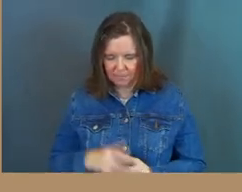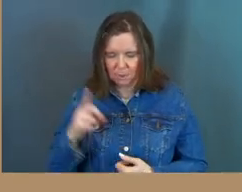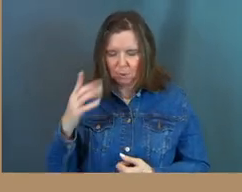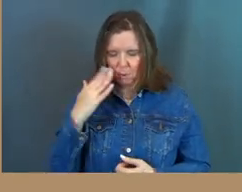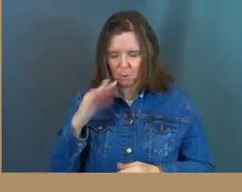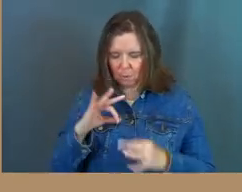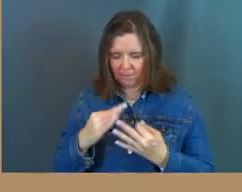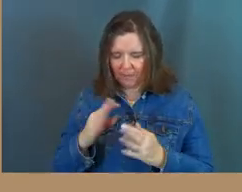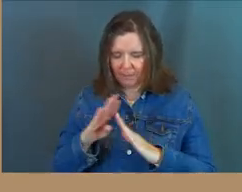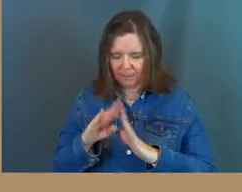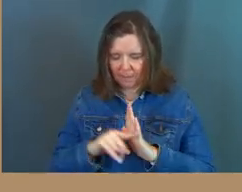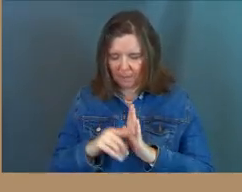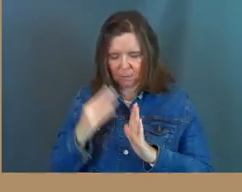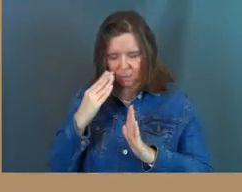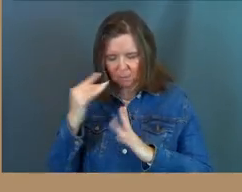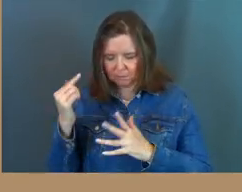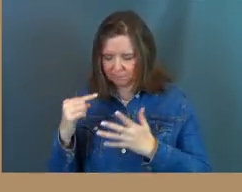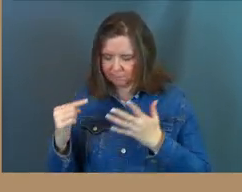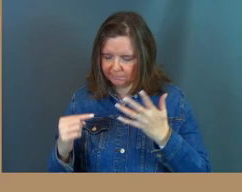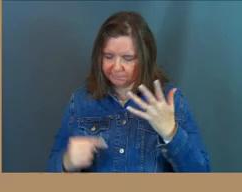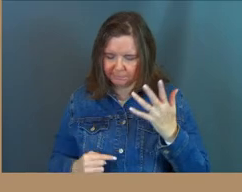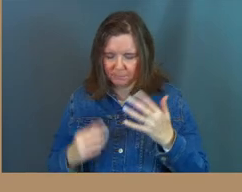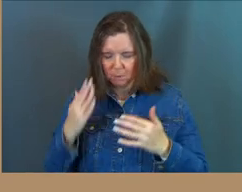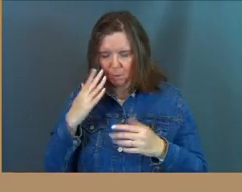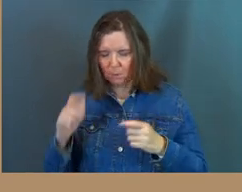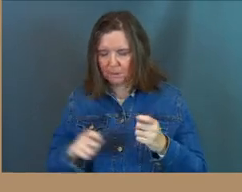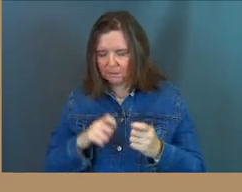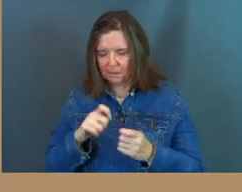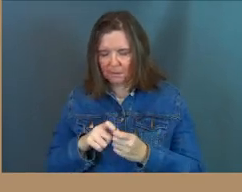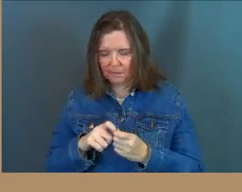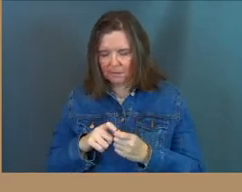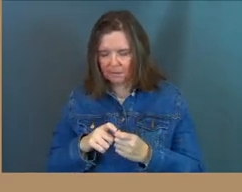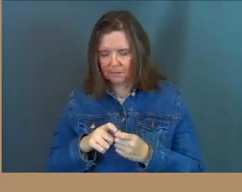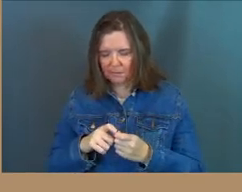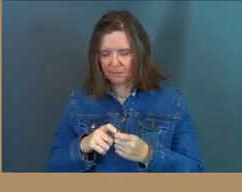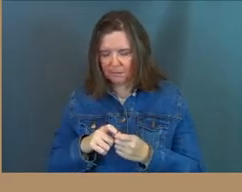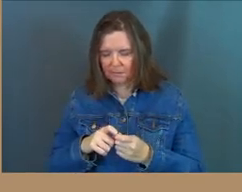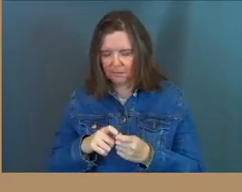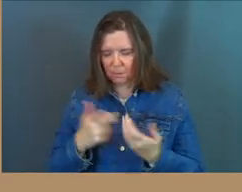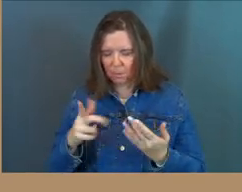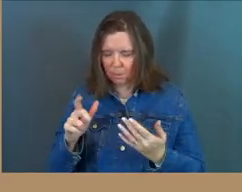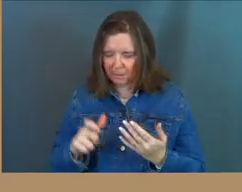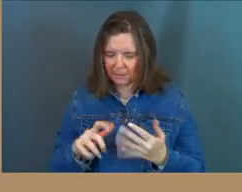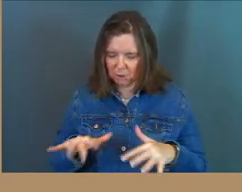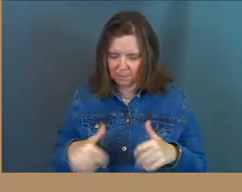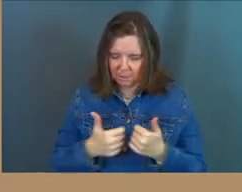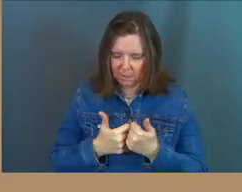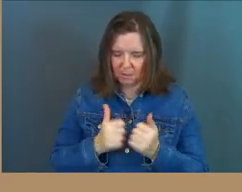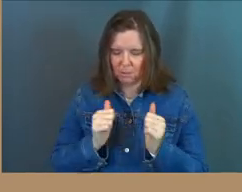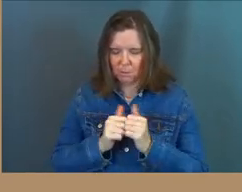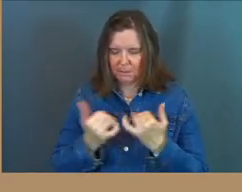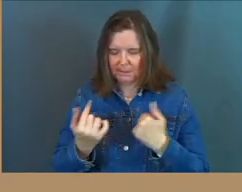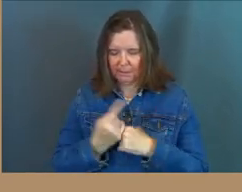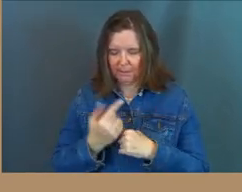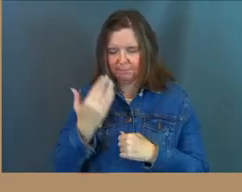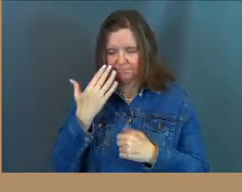You know our family background. You know exactly what we need to be challenged about